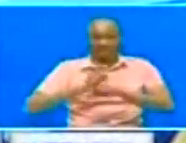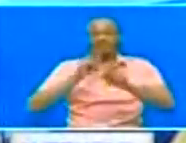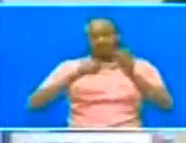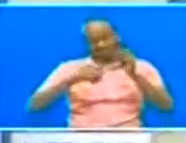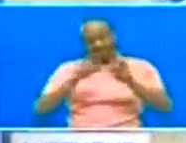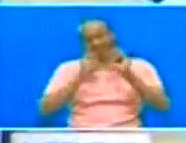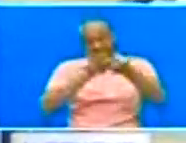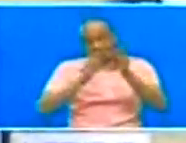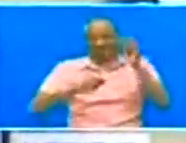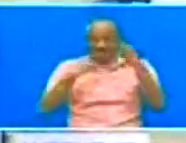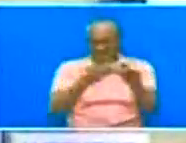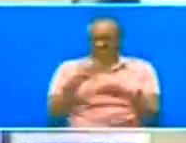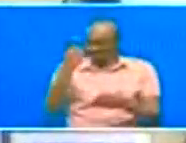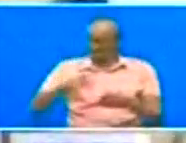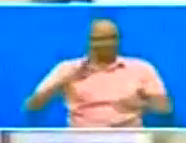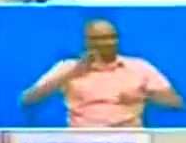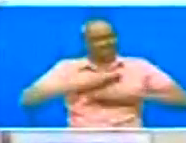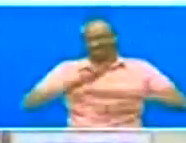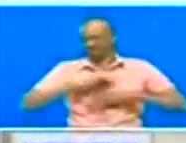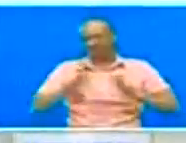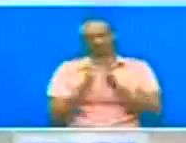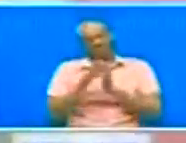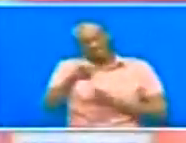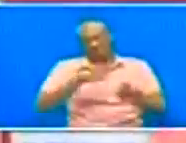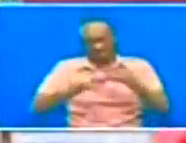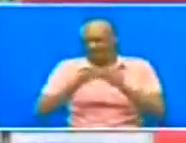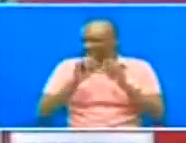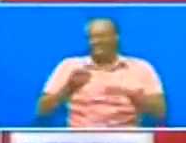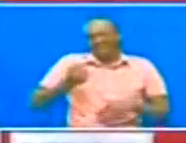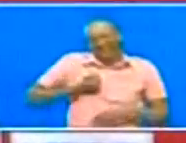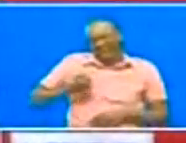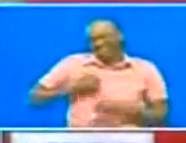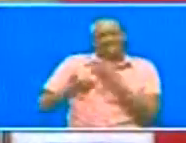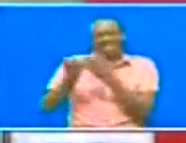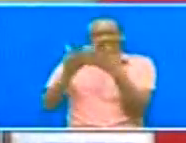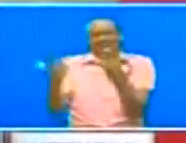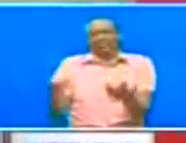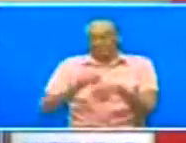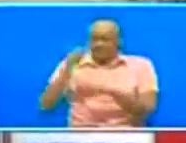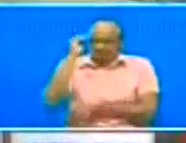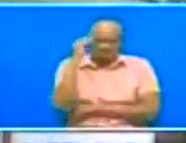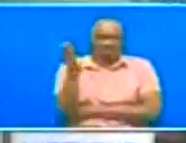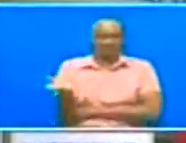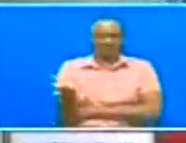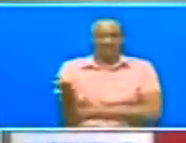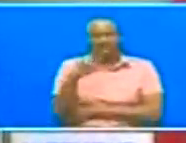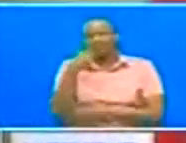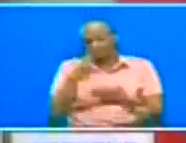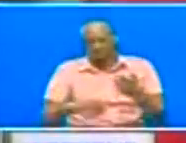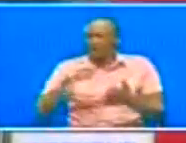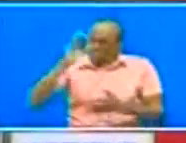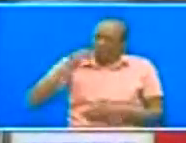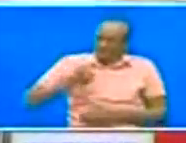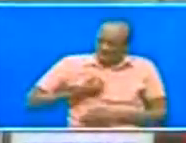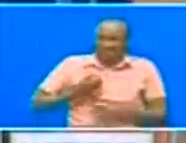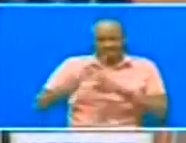day, Moi said he was not satisfied with the manner in which girls were being handled in education matters. He said more girls